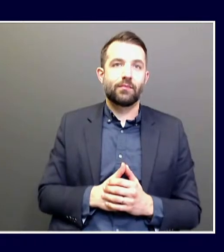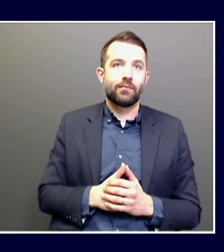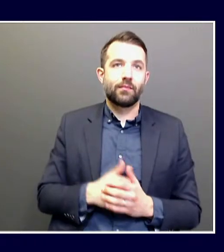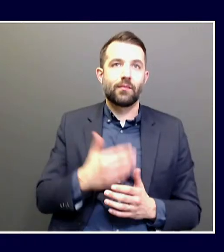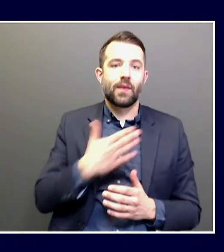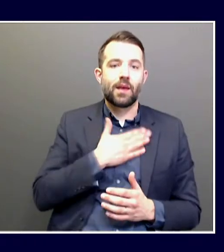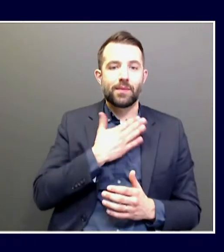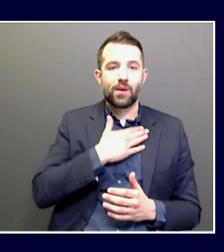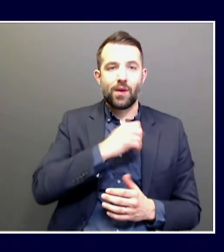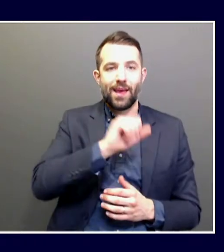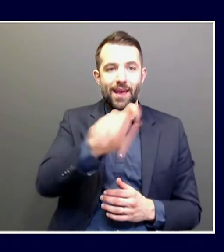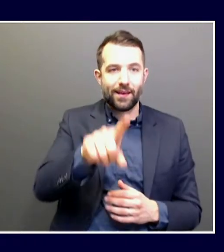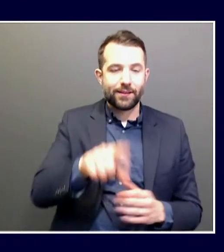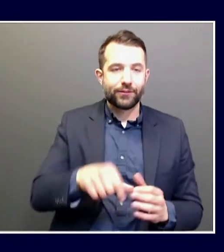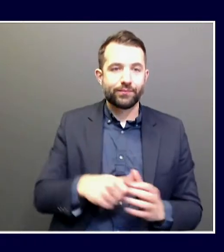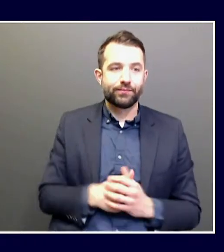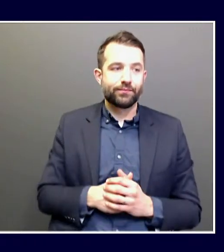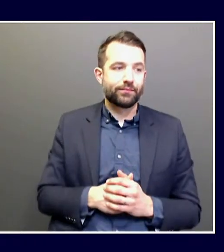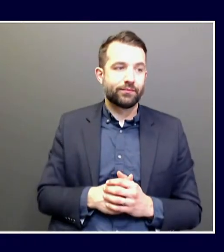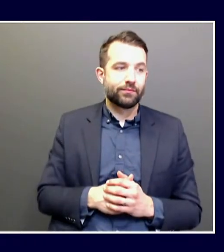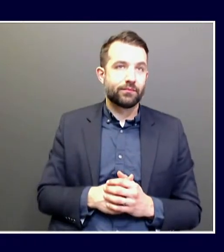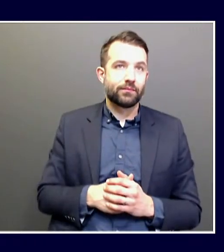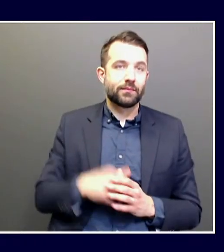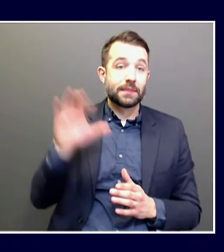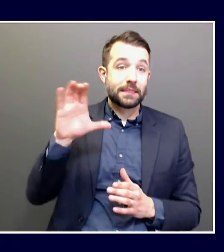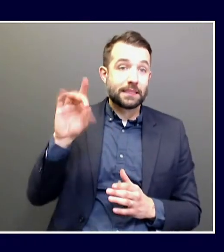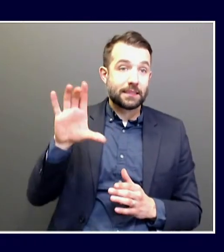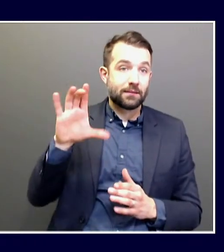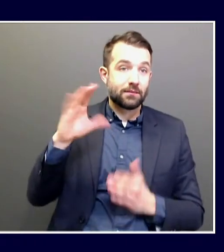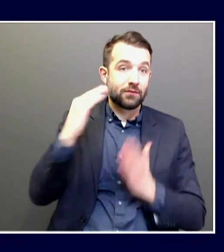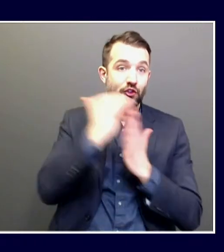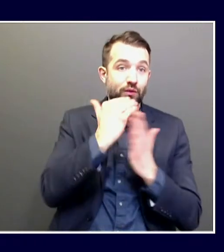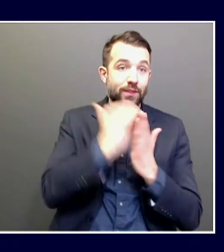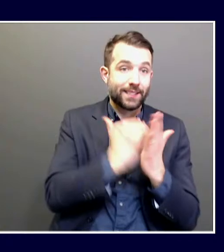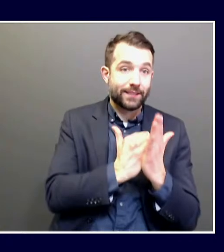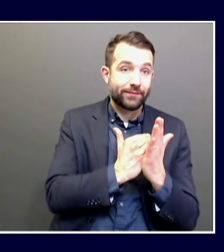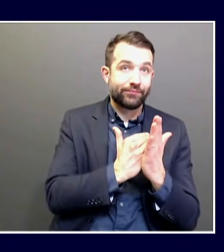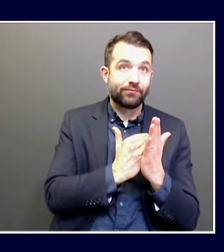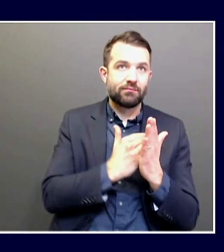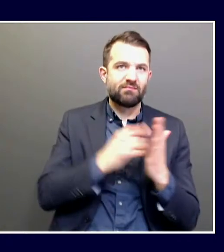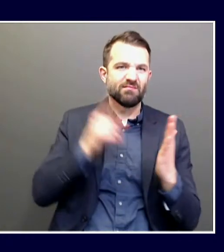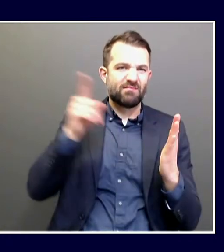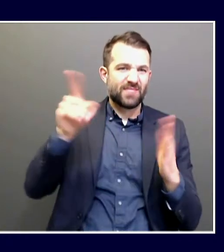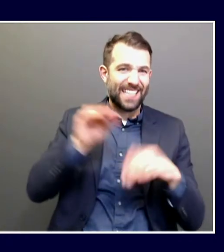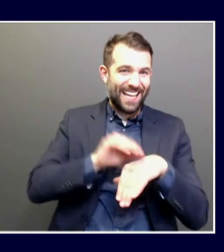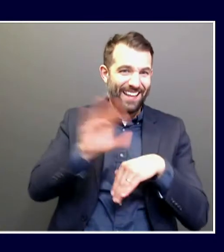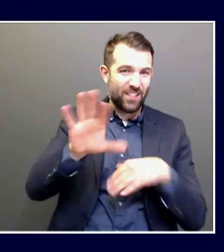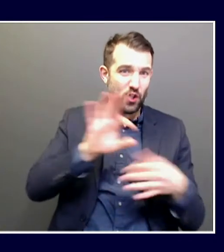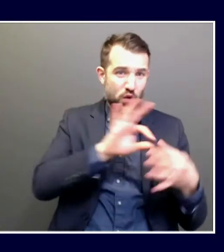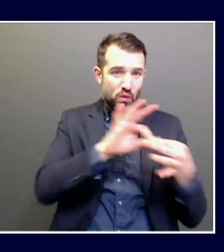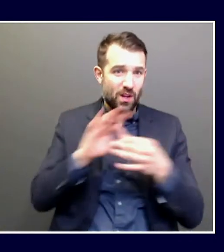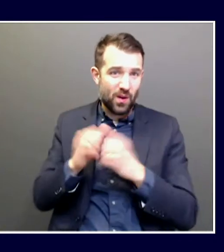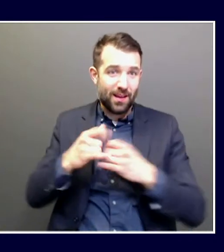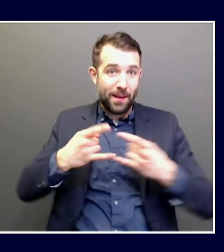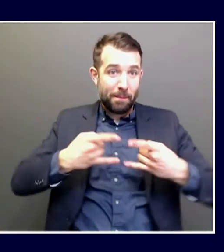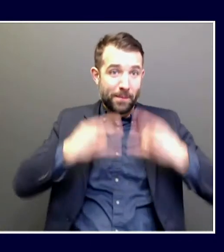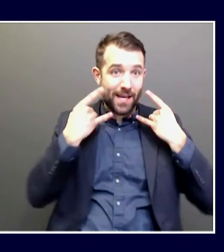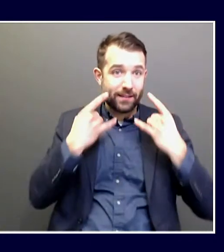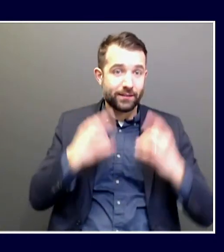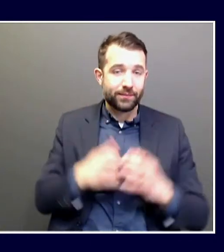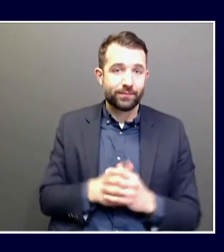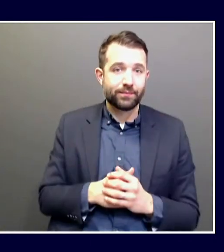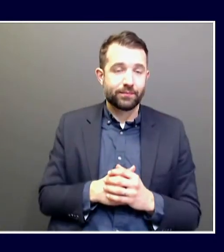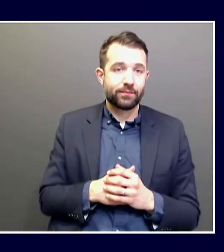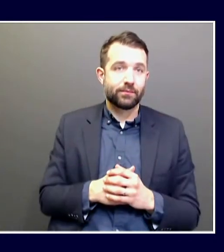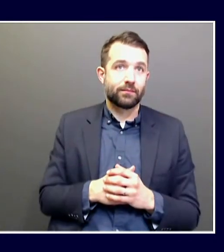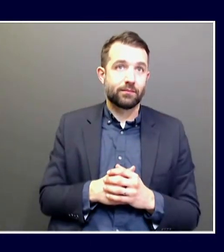the updated CDC guidance with regards to masks. My first question is why is